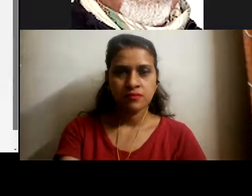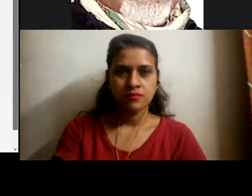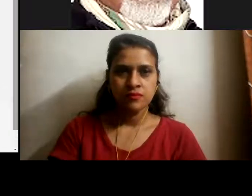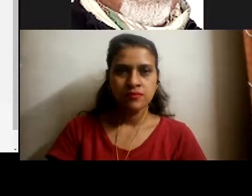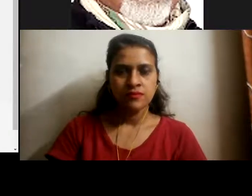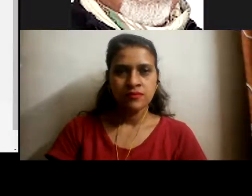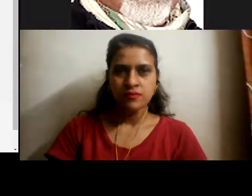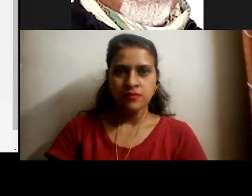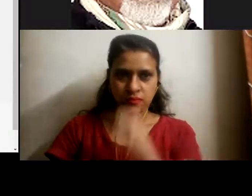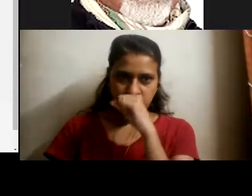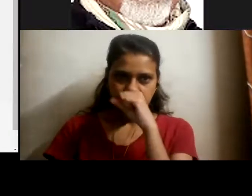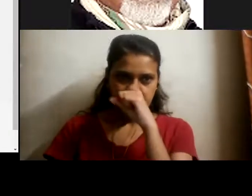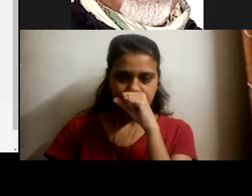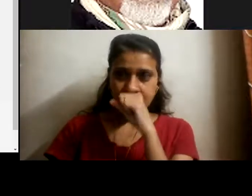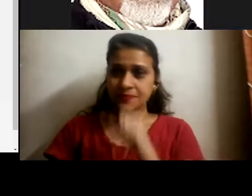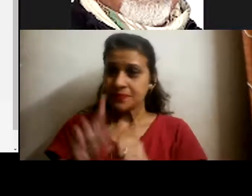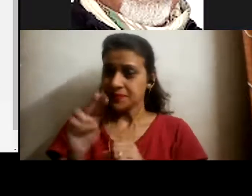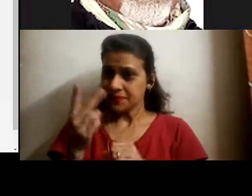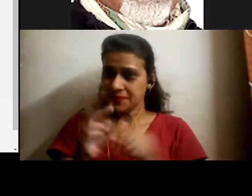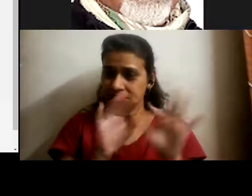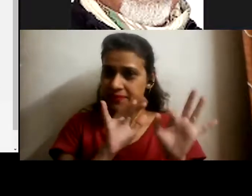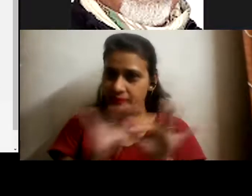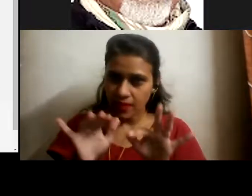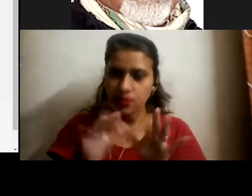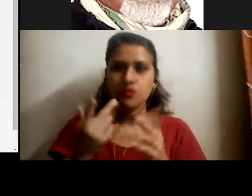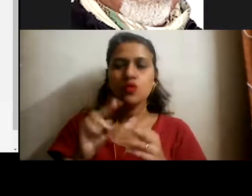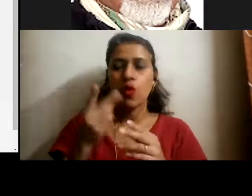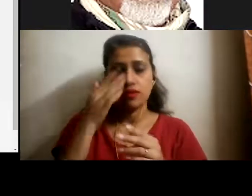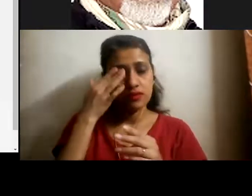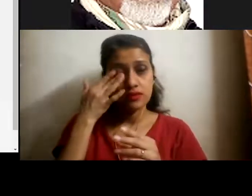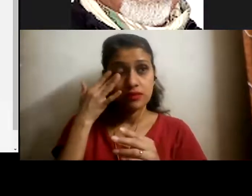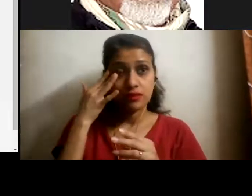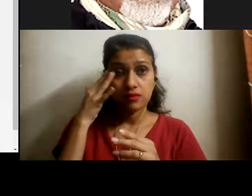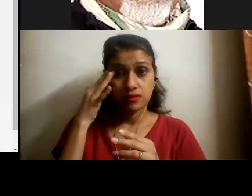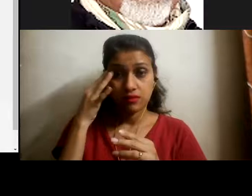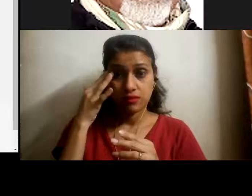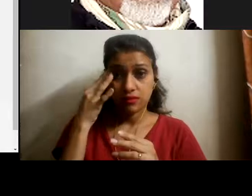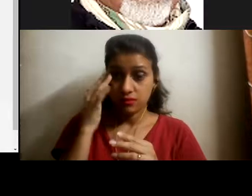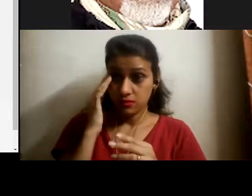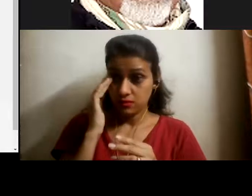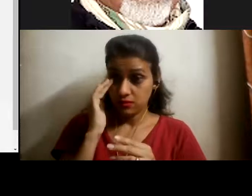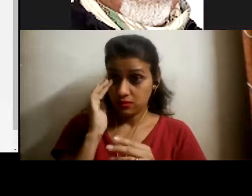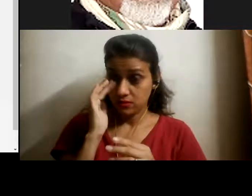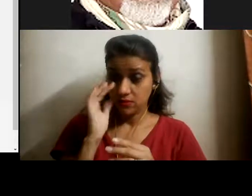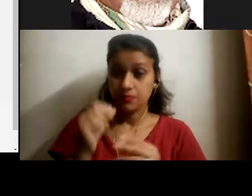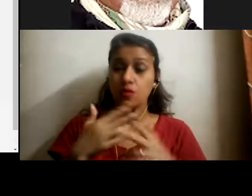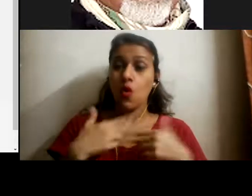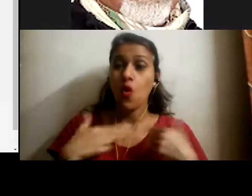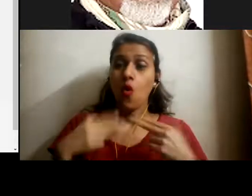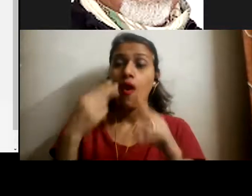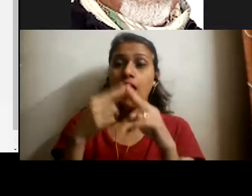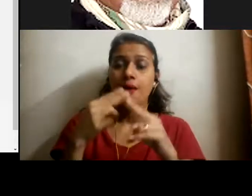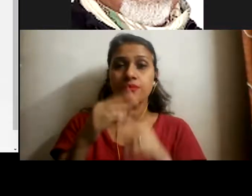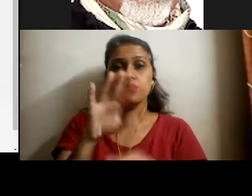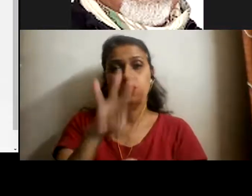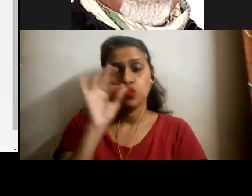you can either type, you can select the court here, like Supreme Court, depending on it, and you can just type the